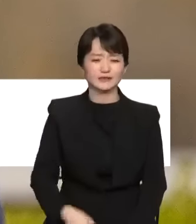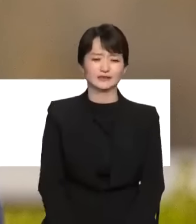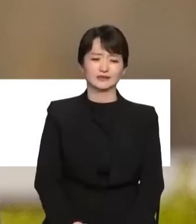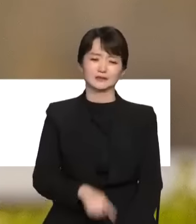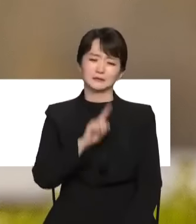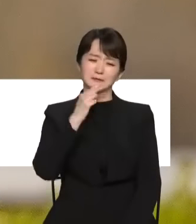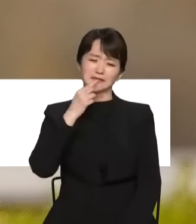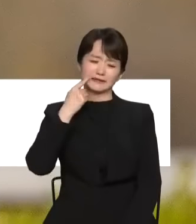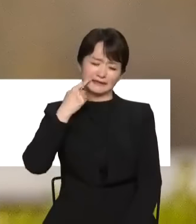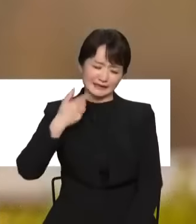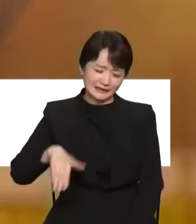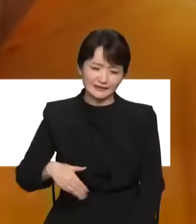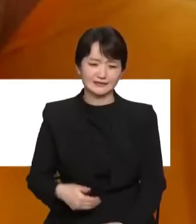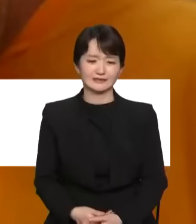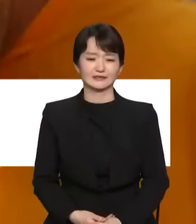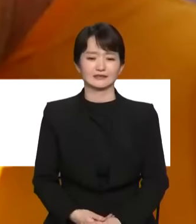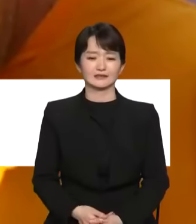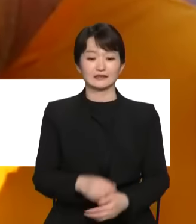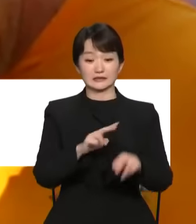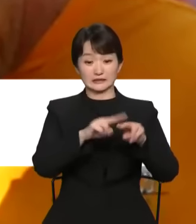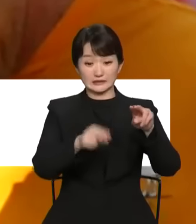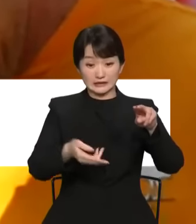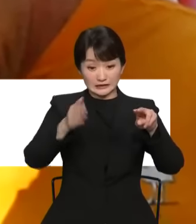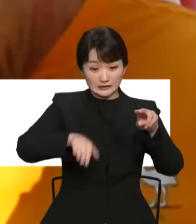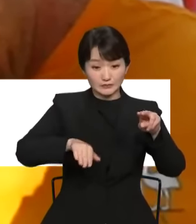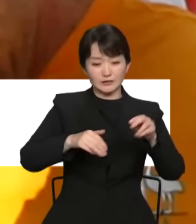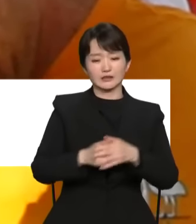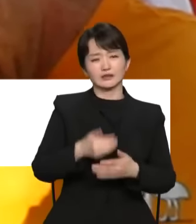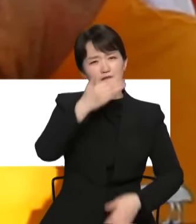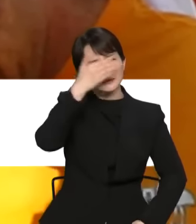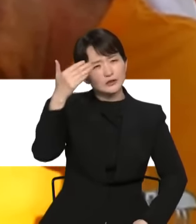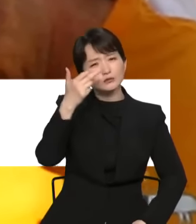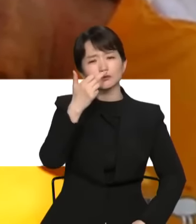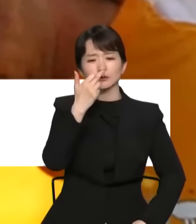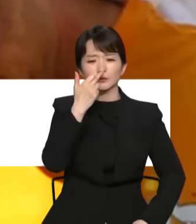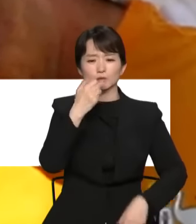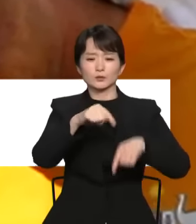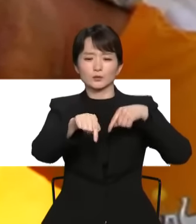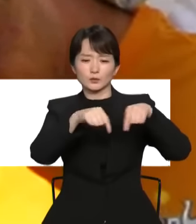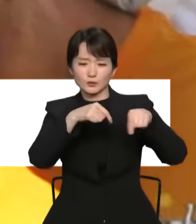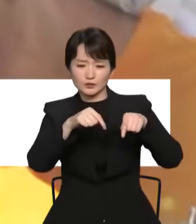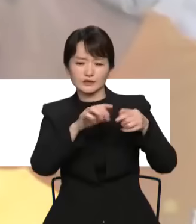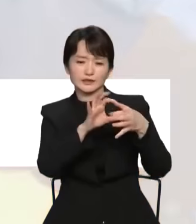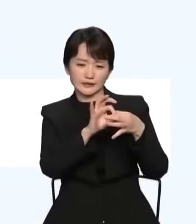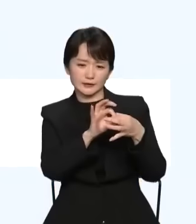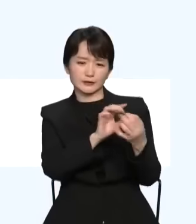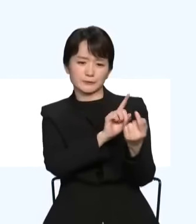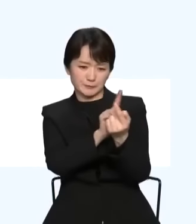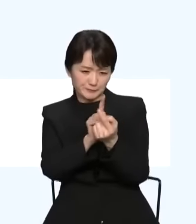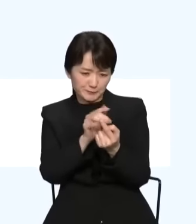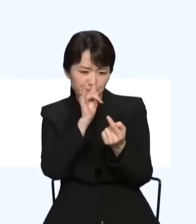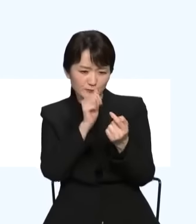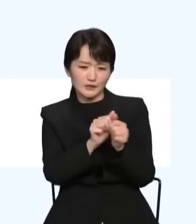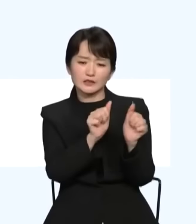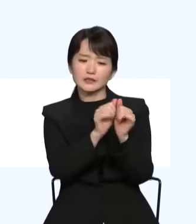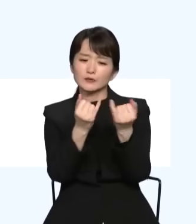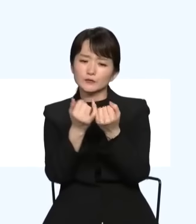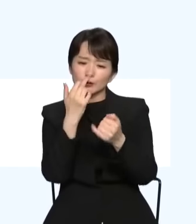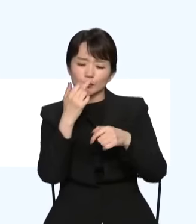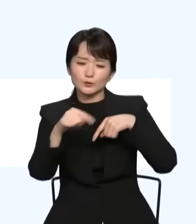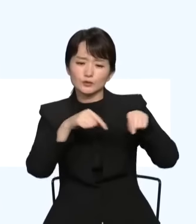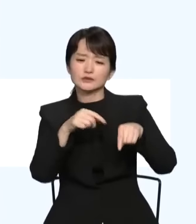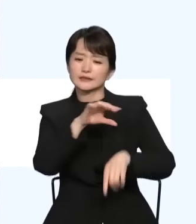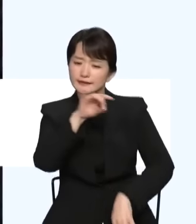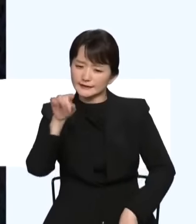yeah, of course. I am retired partly, but still I'm involved with a lot of young